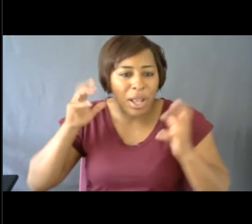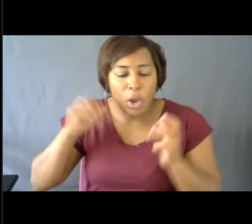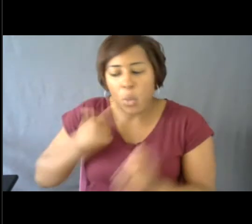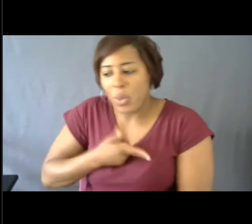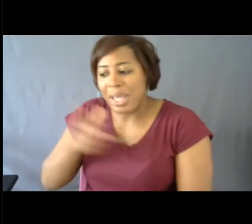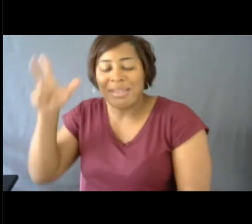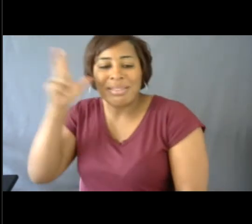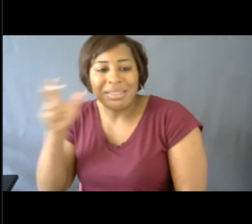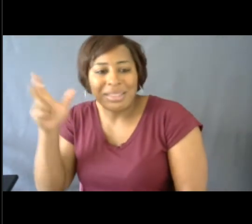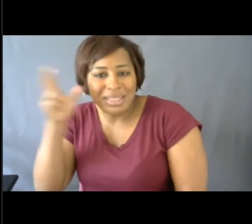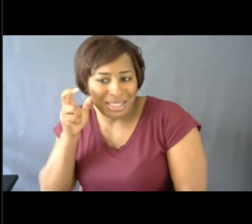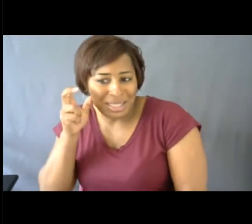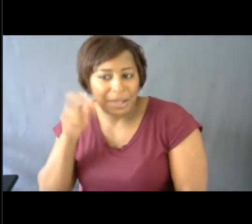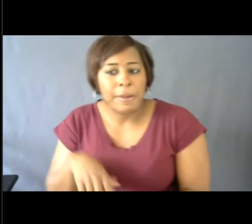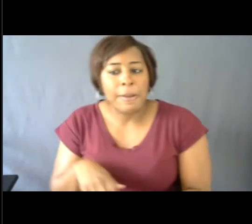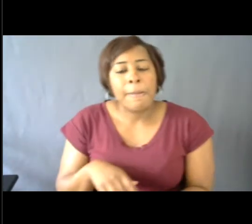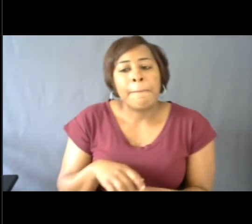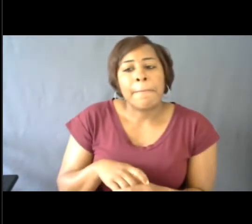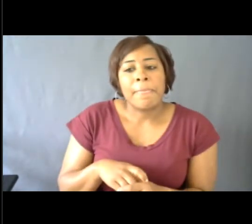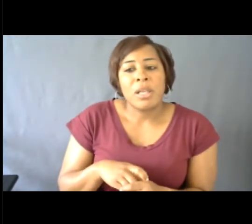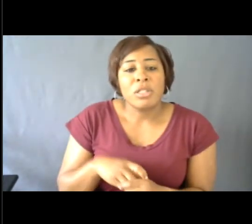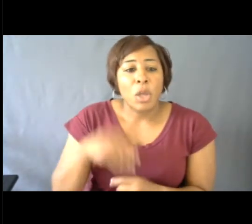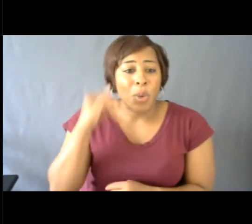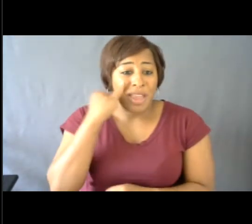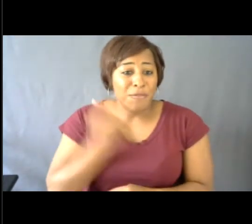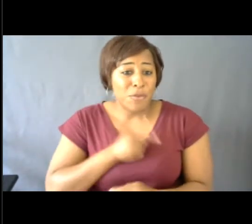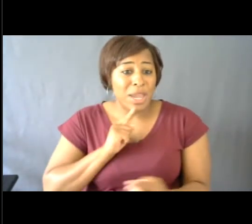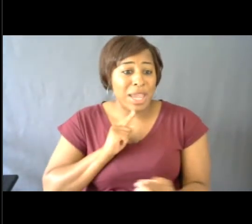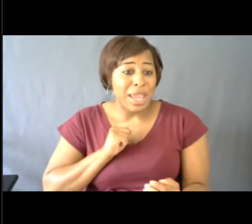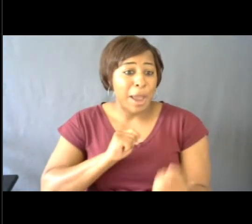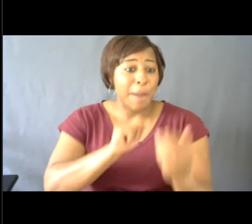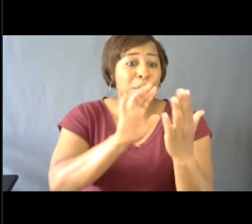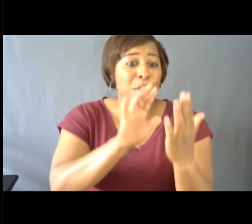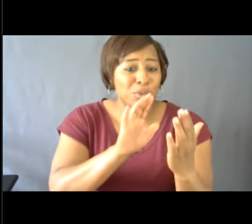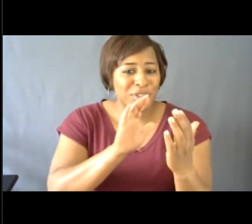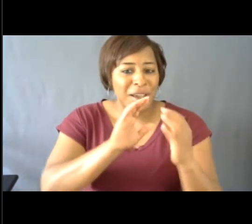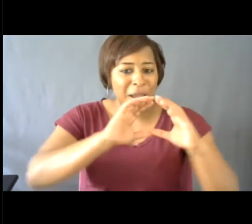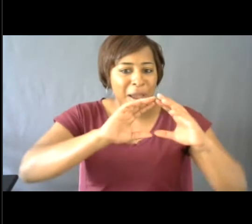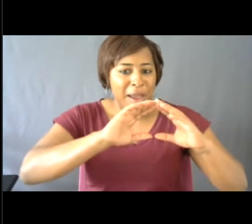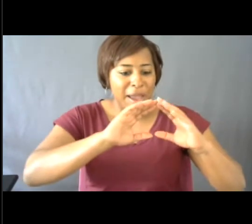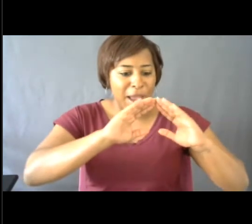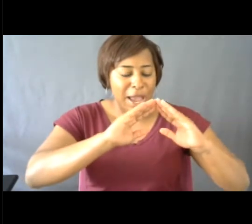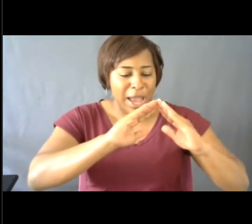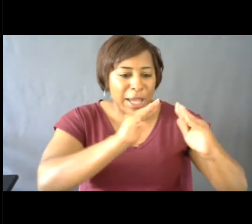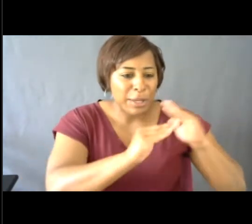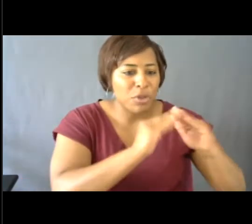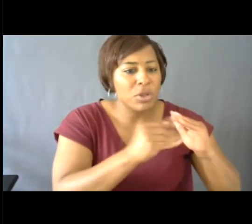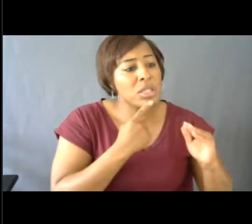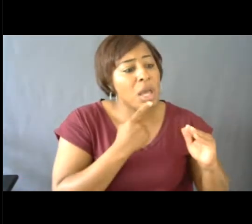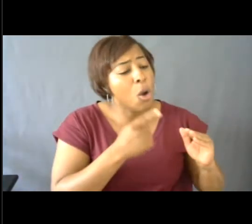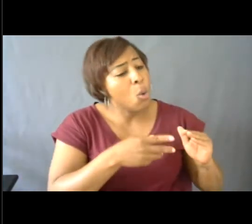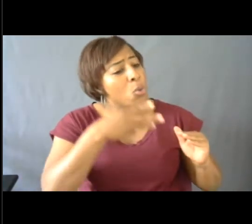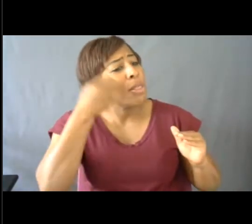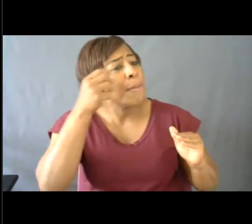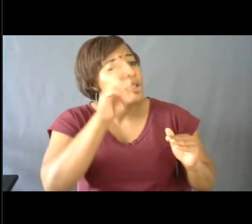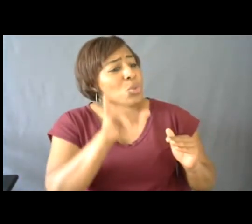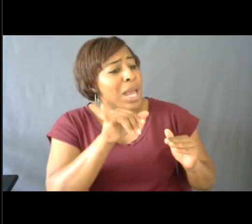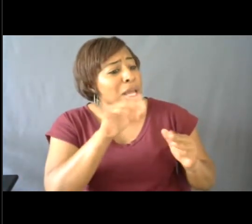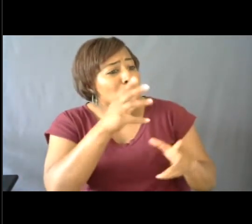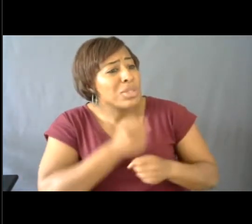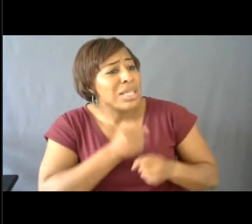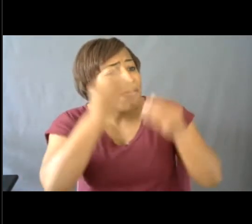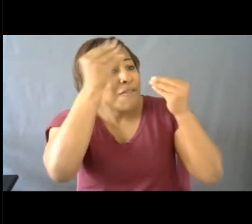we come at a population saying that the best way to receive information is via radio, that if it were me, I'd be looking